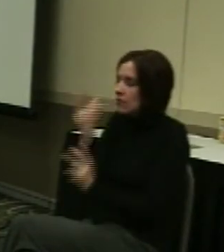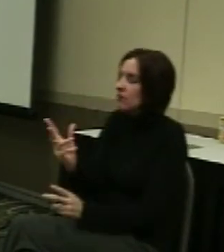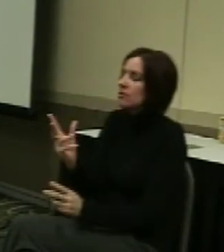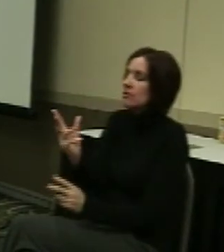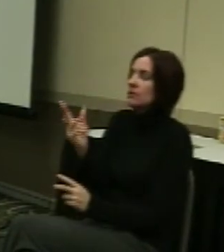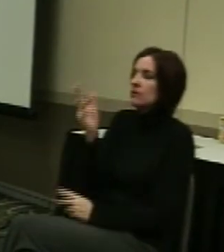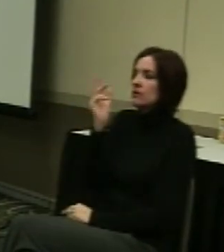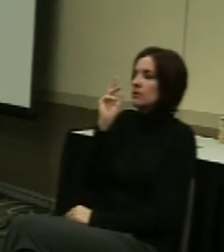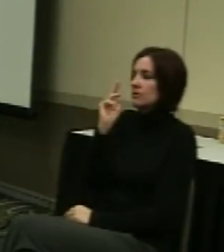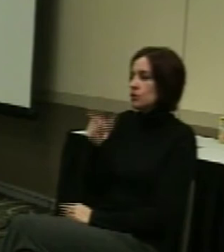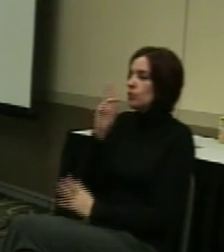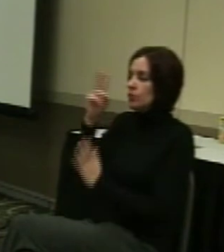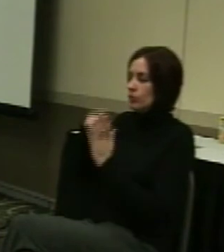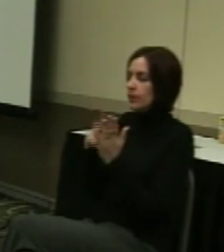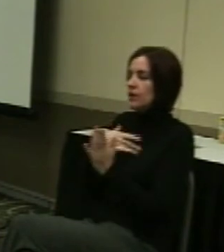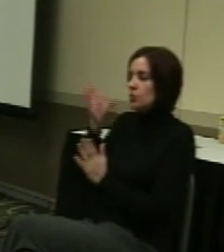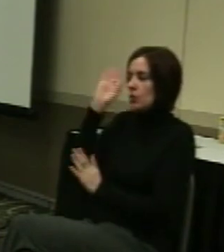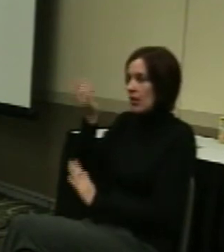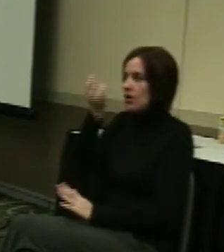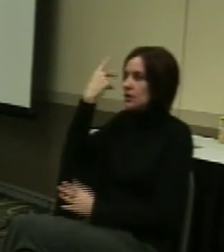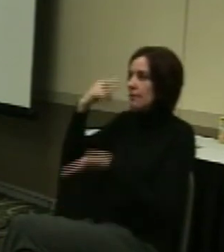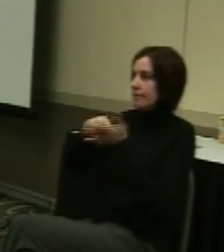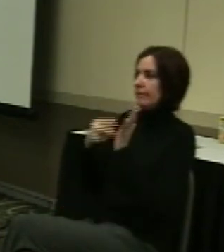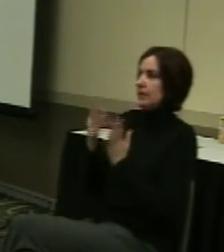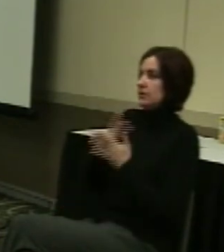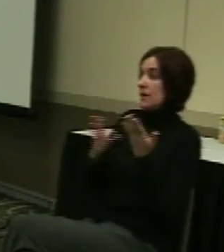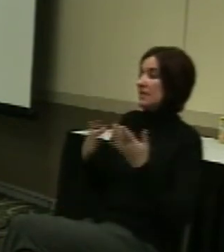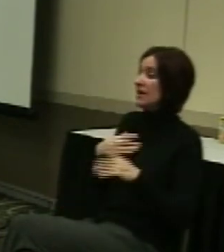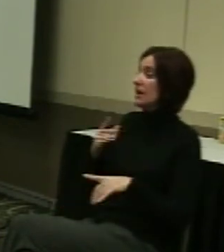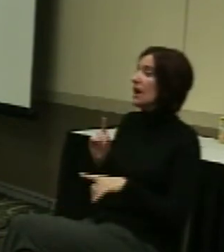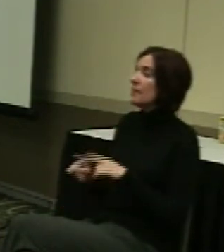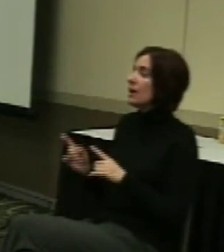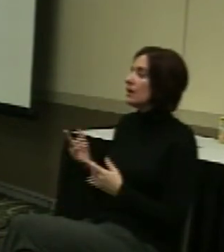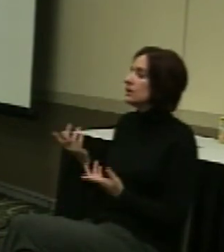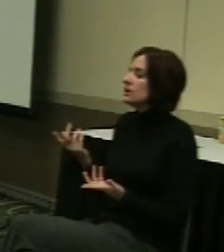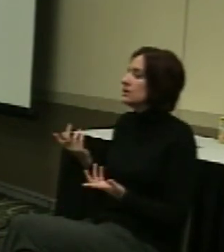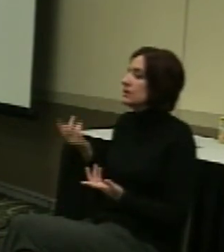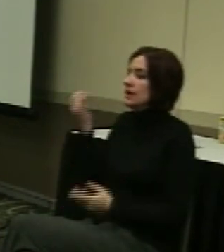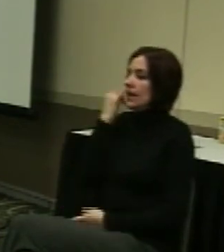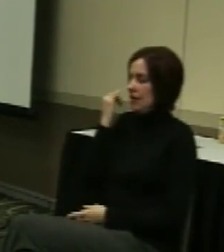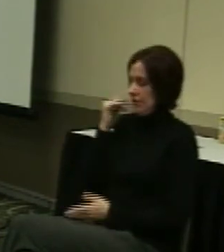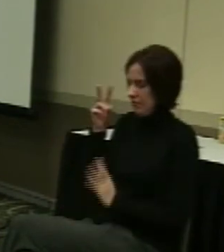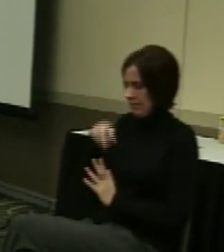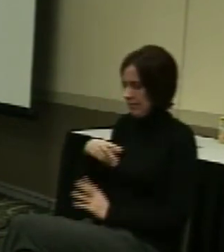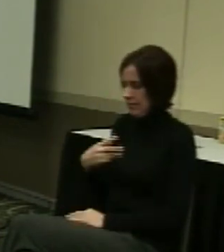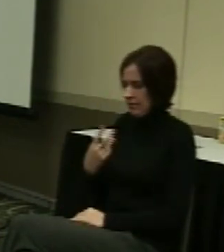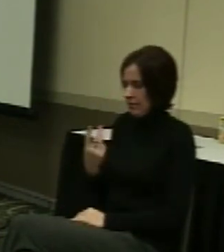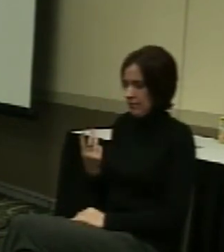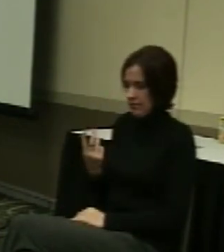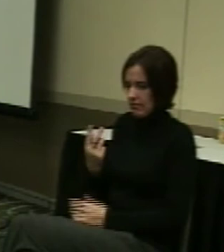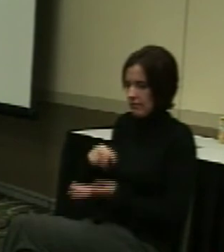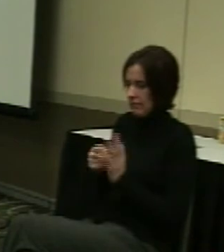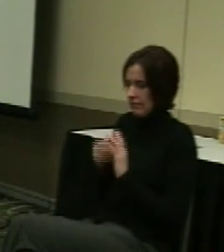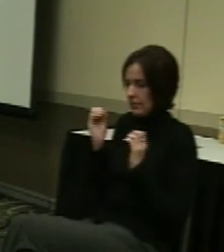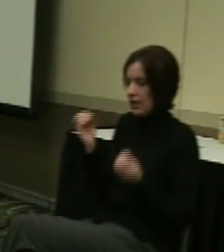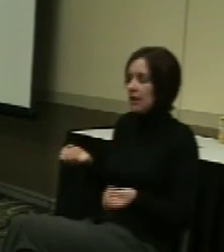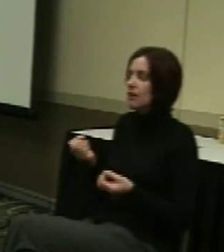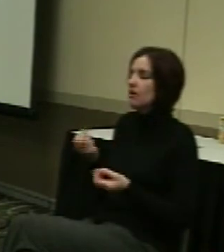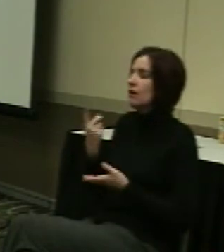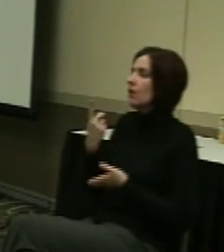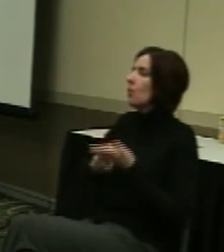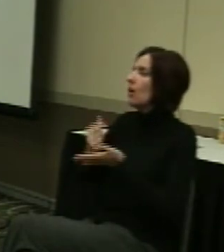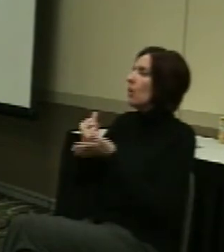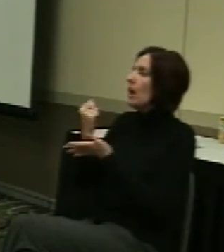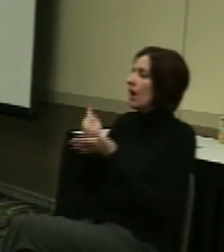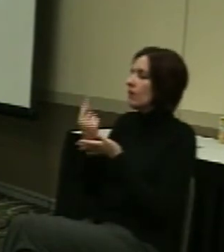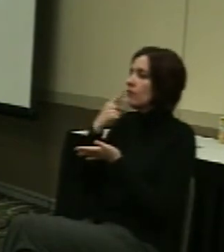would be meaningful. But now, though, what's going to help this to be meaningful is my question to you, and we'll